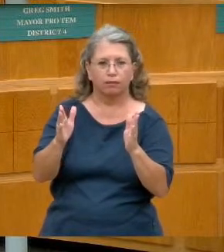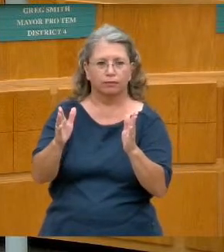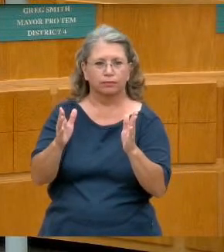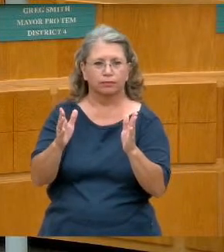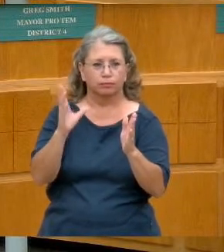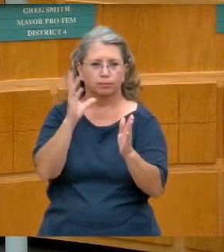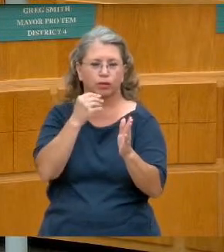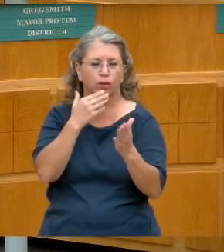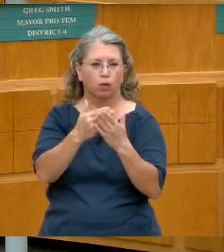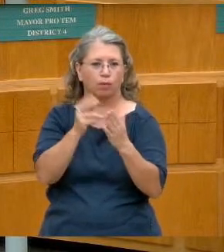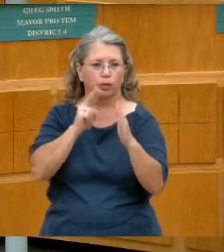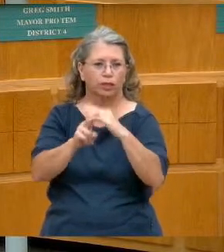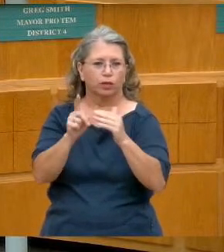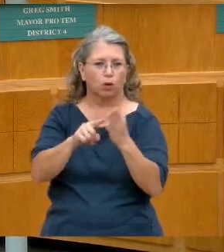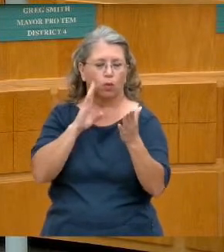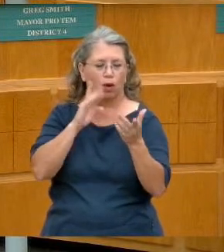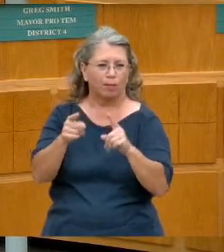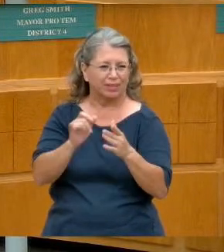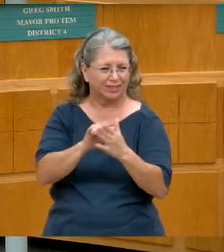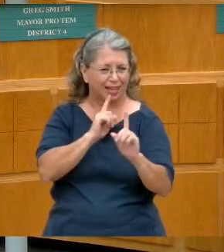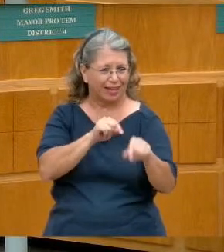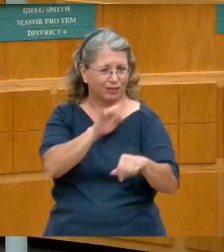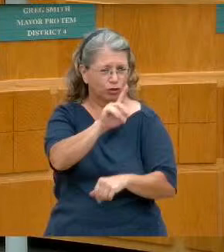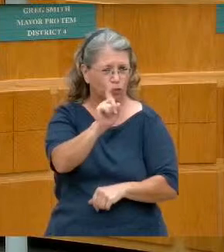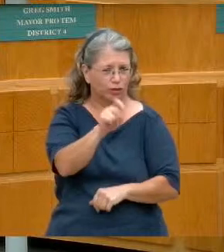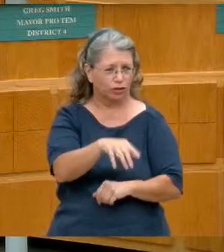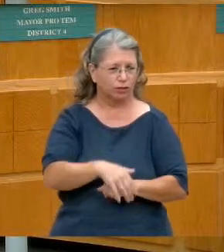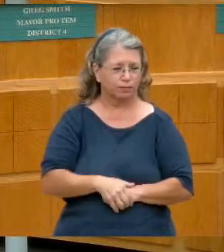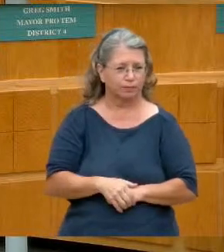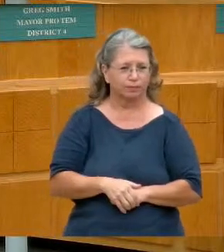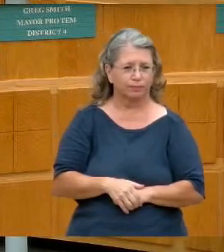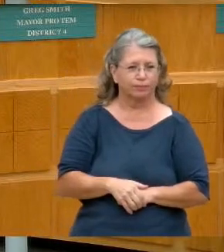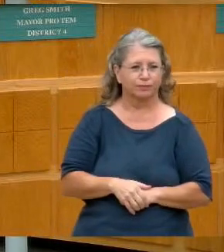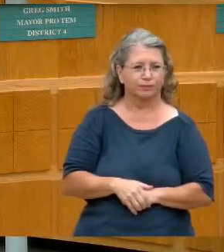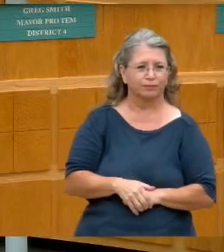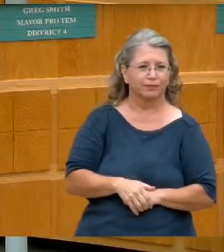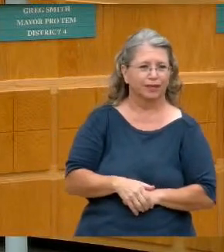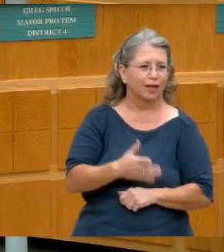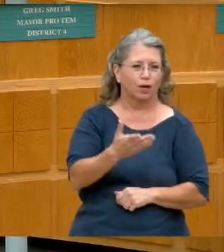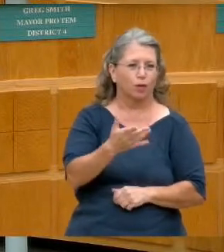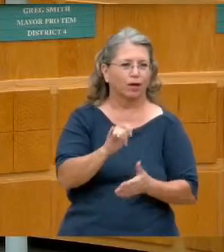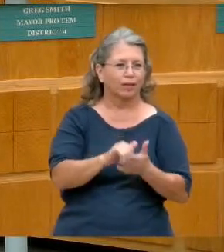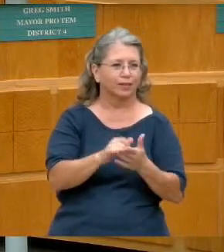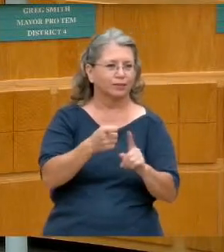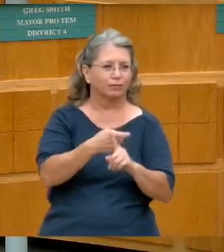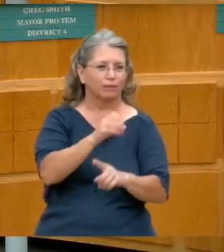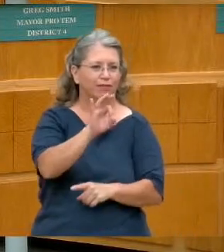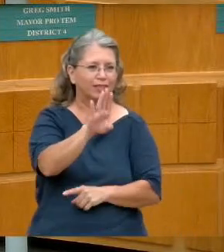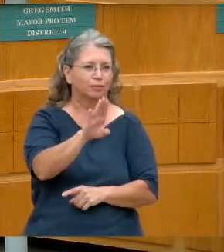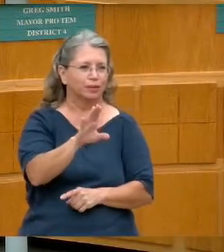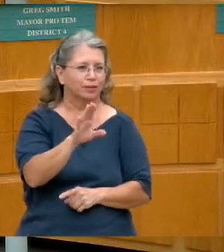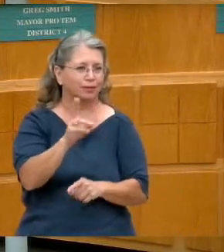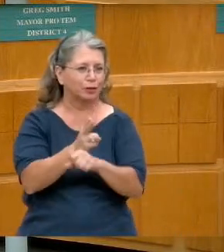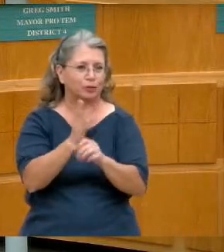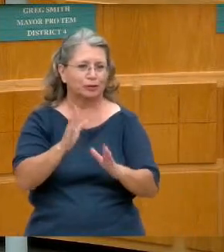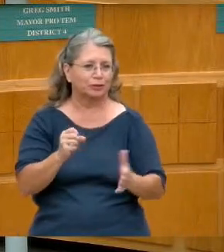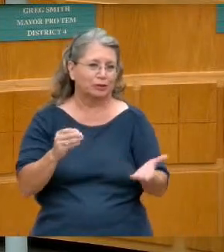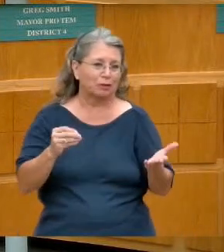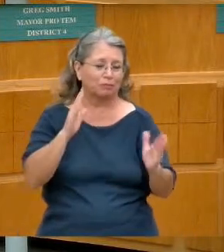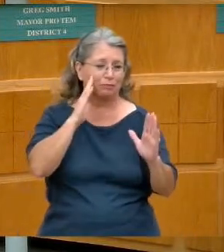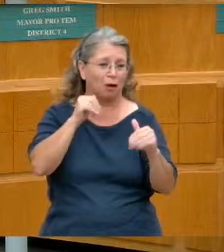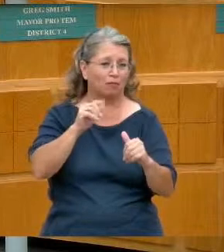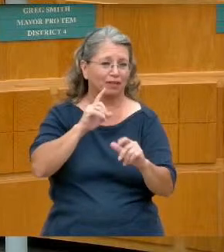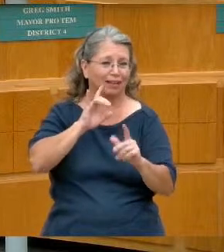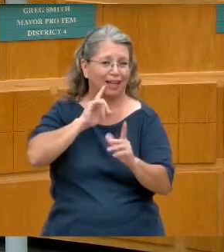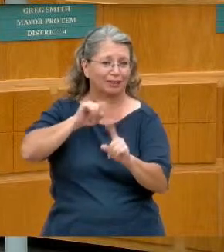So does that answer your question? Again, this is coming from Facebook users, so hopefully. Okay, sure. Sorry.